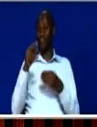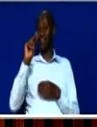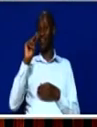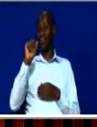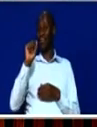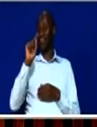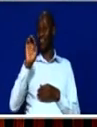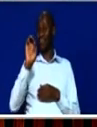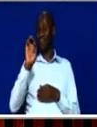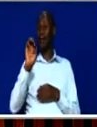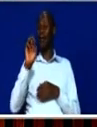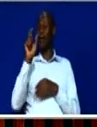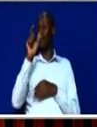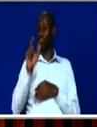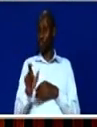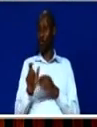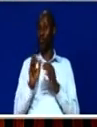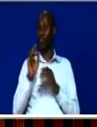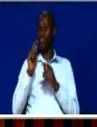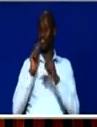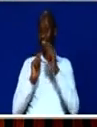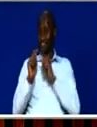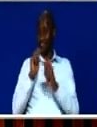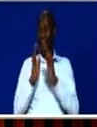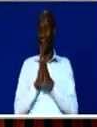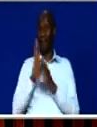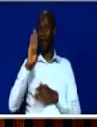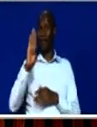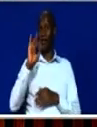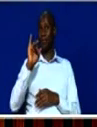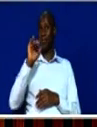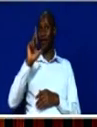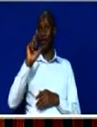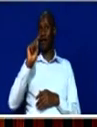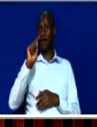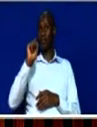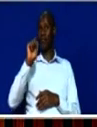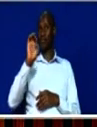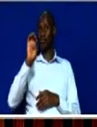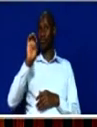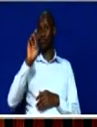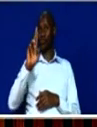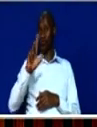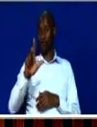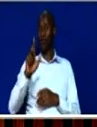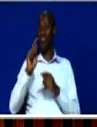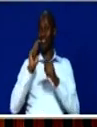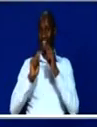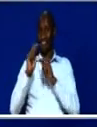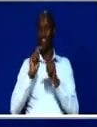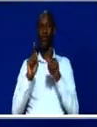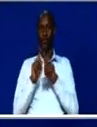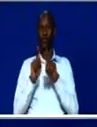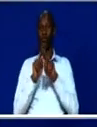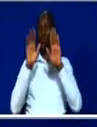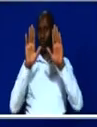of regional trade and the nature of bilateral trade so that we can be able to understand. Then it is important for us